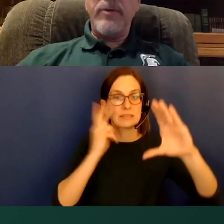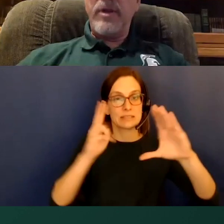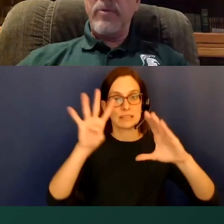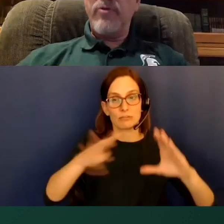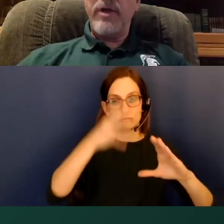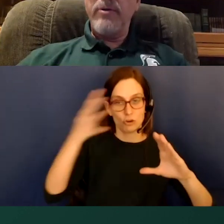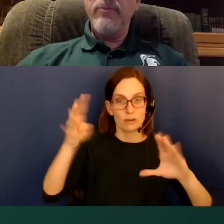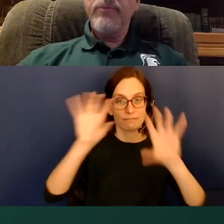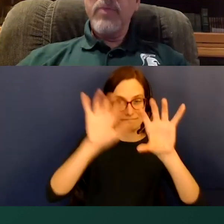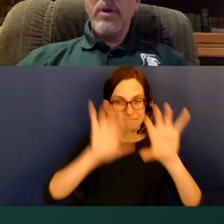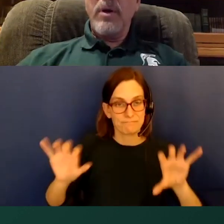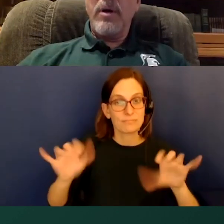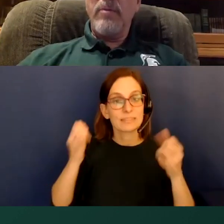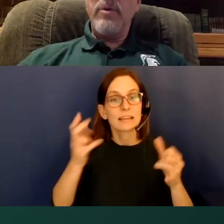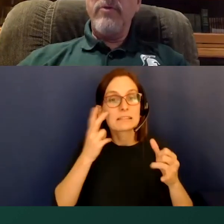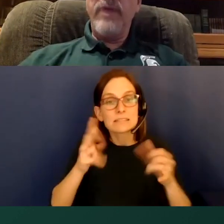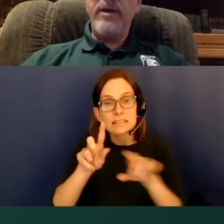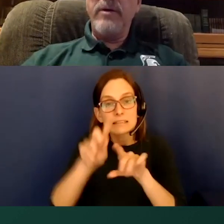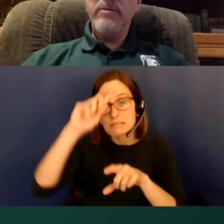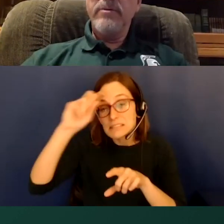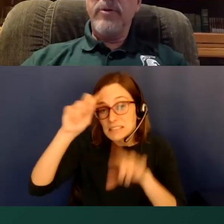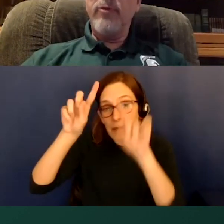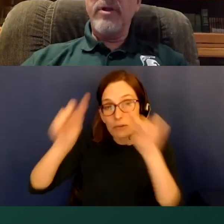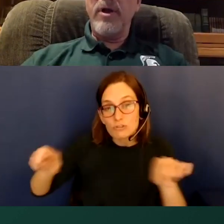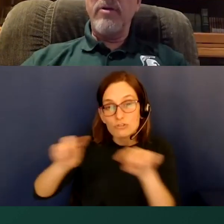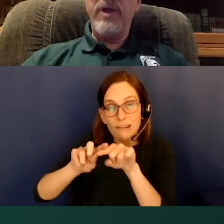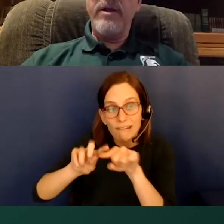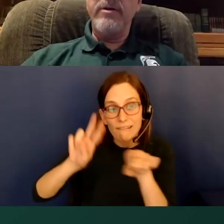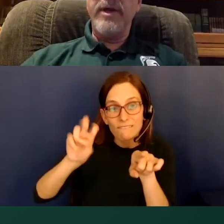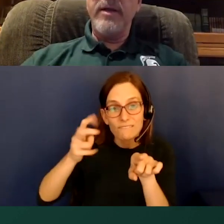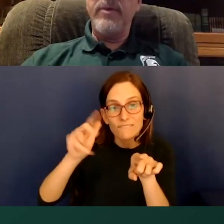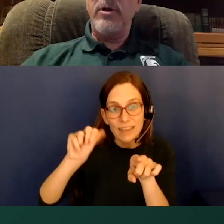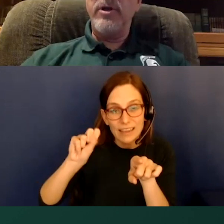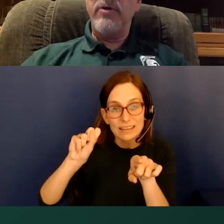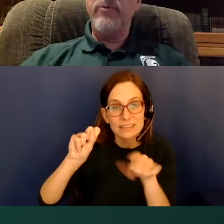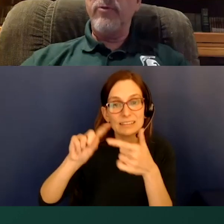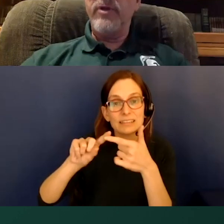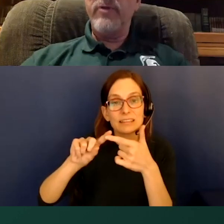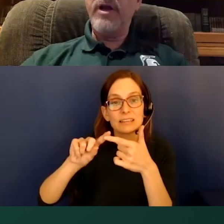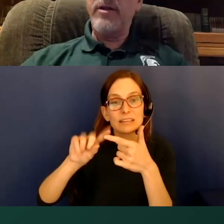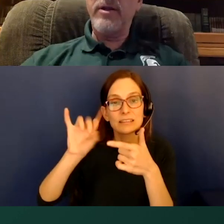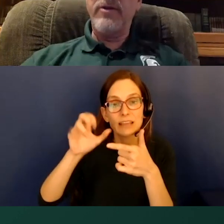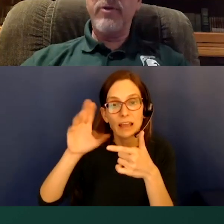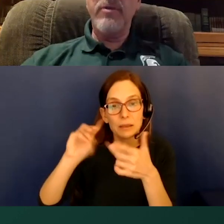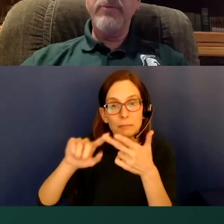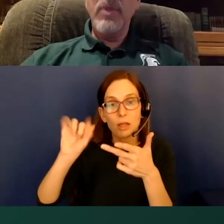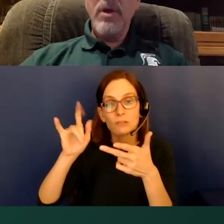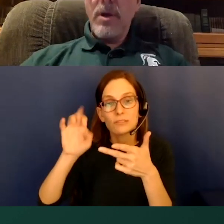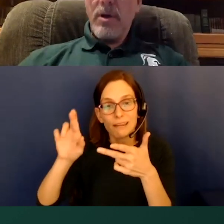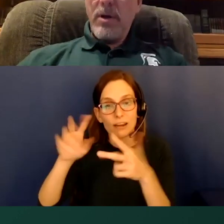can see the summer triangle, Vega, the 3 stars, Vega, Deneb, and Altair from 3 different